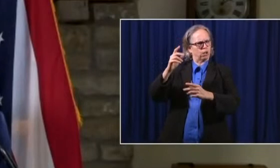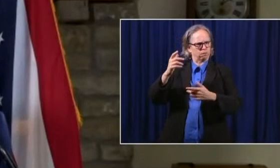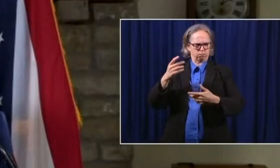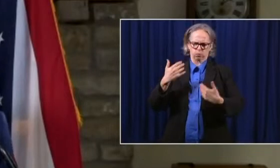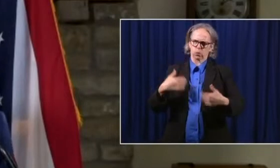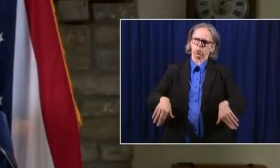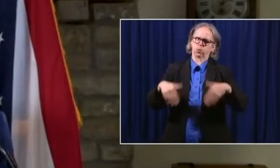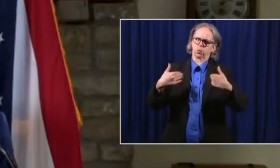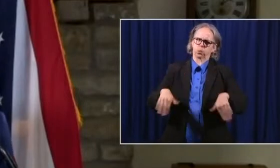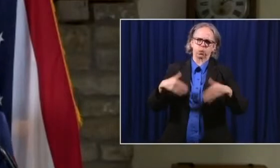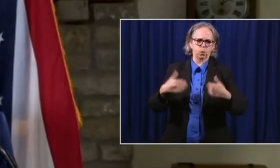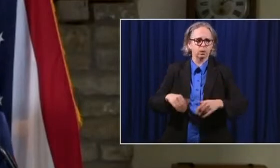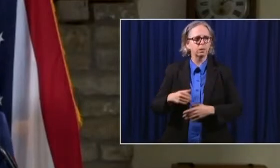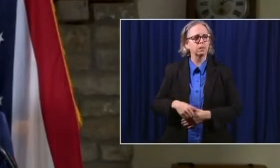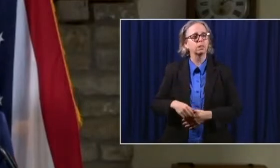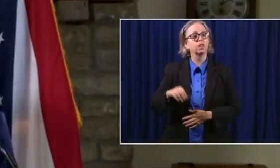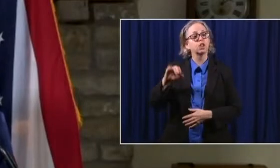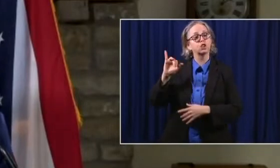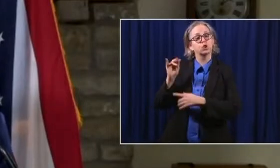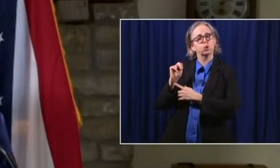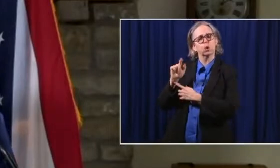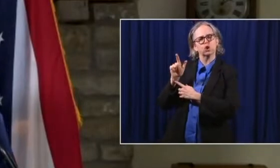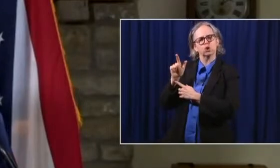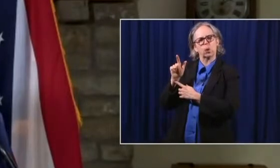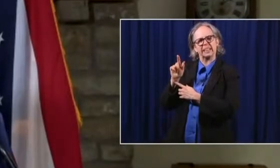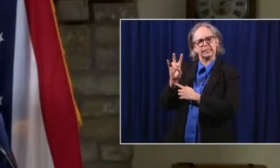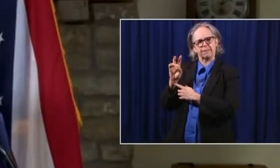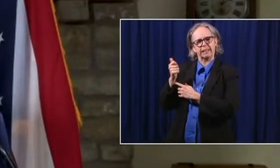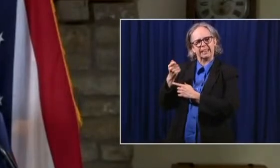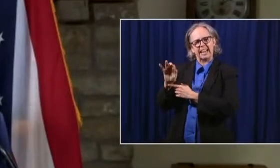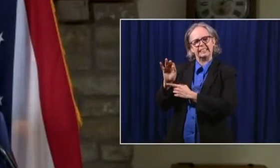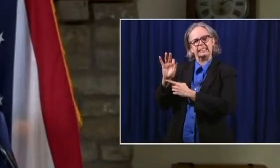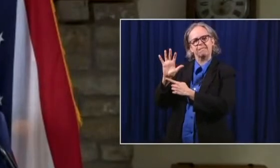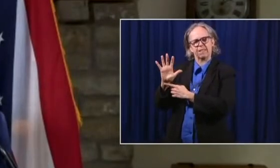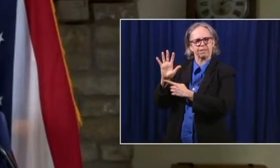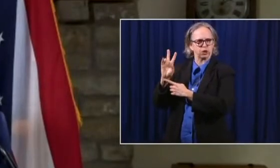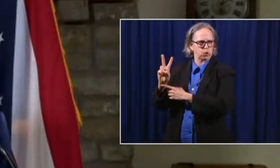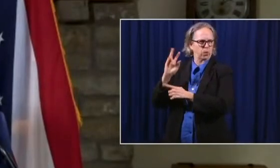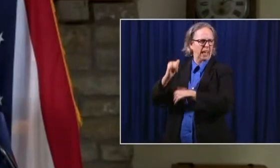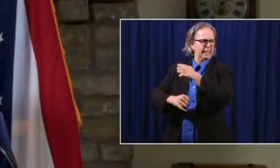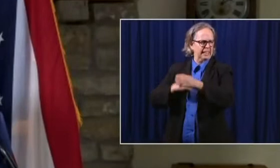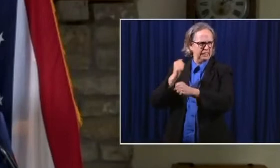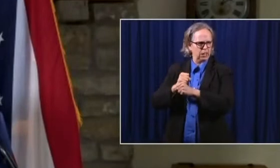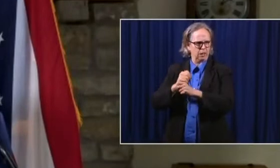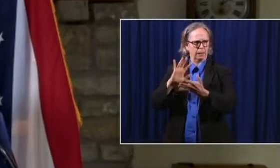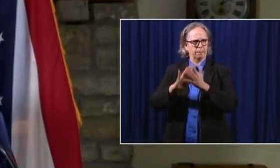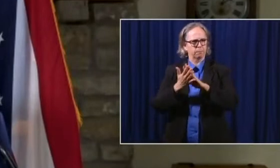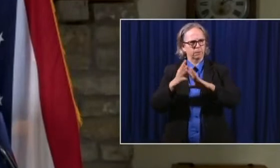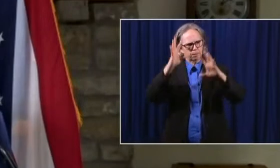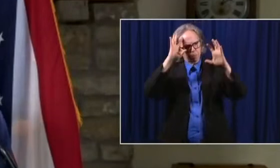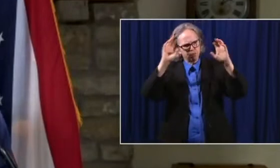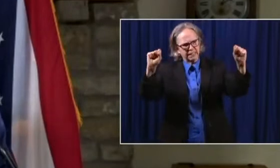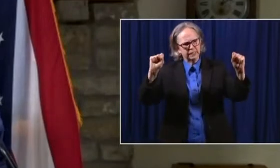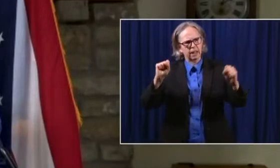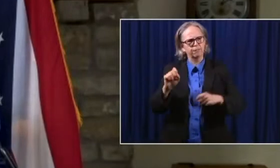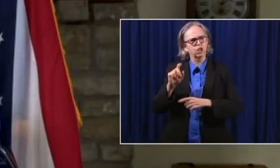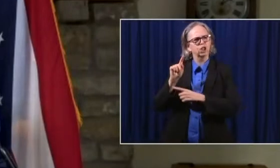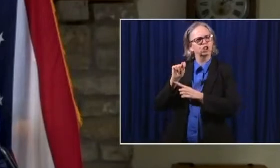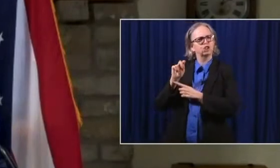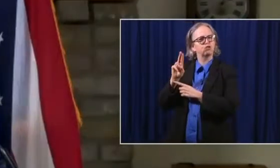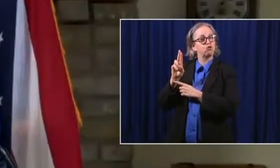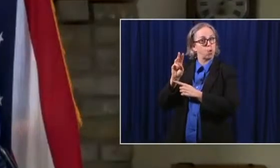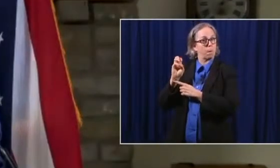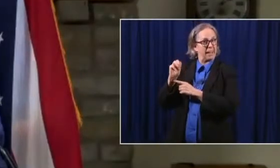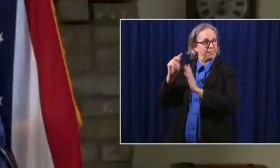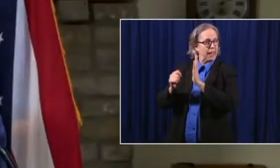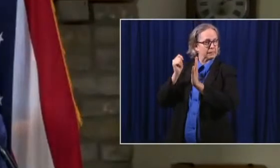27, 1952, by President Harry Truman. Our condolences to his family.